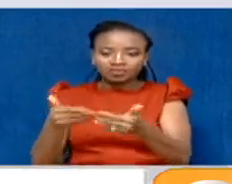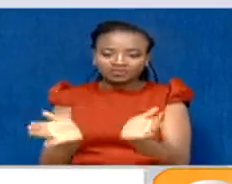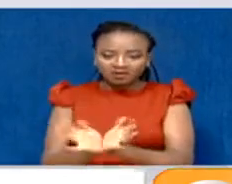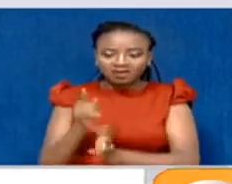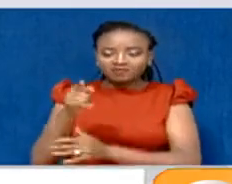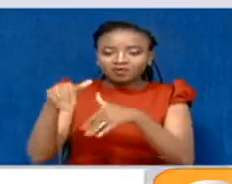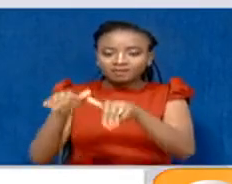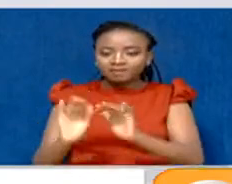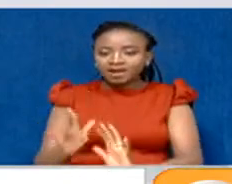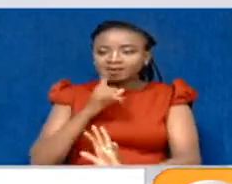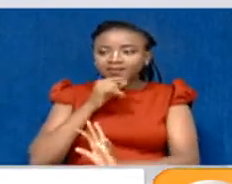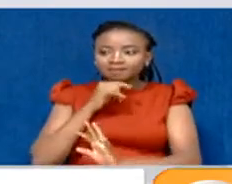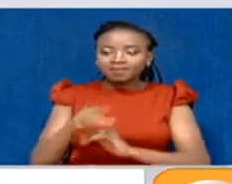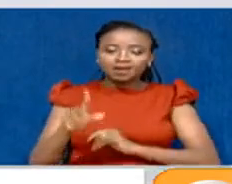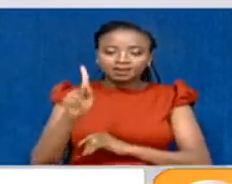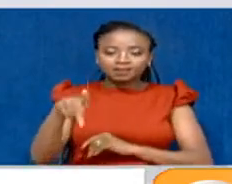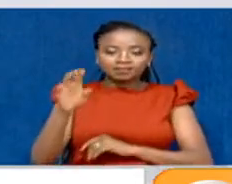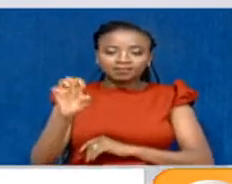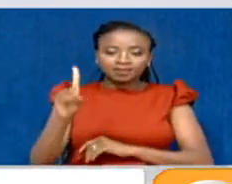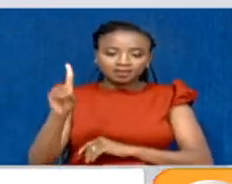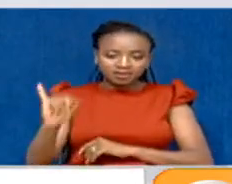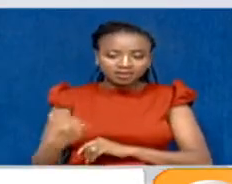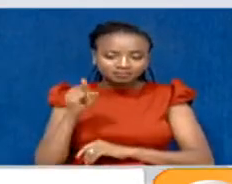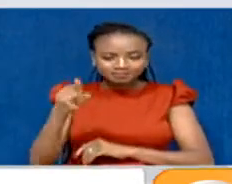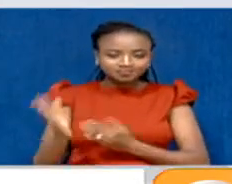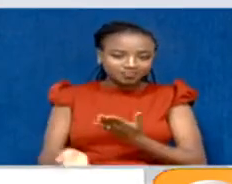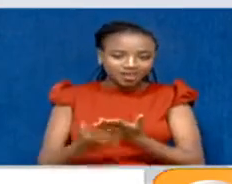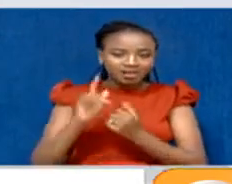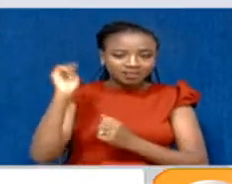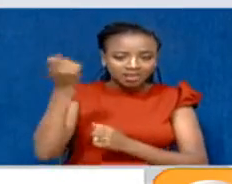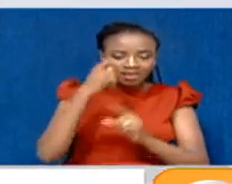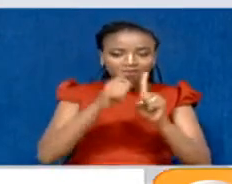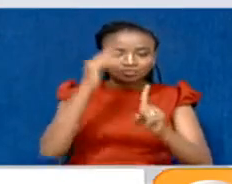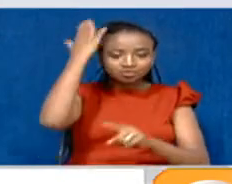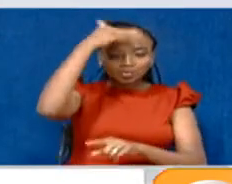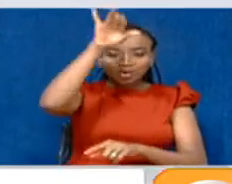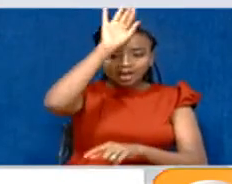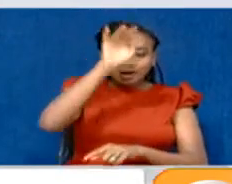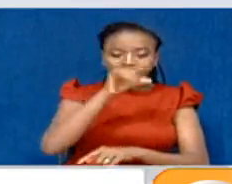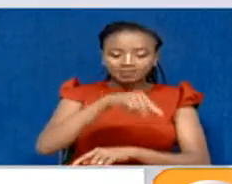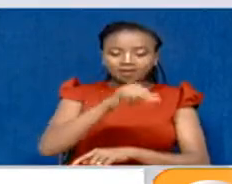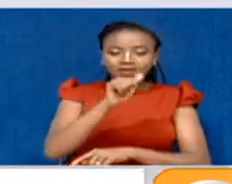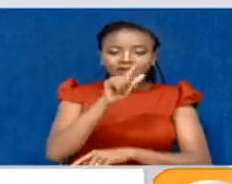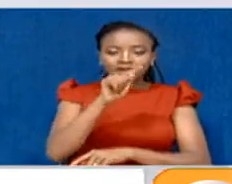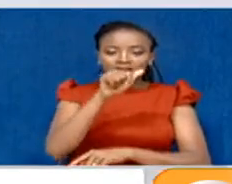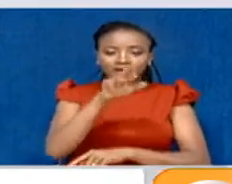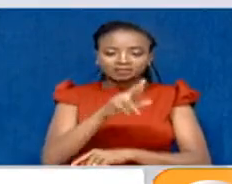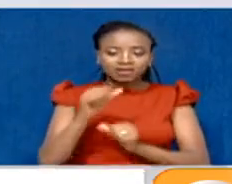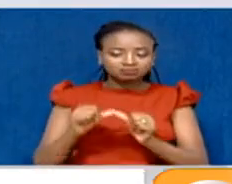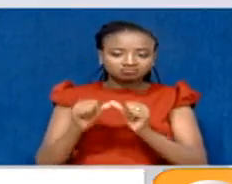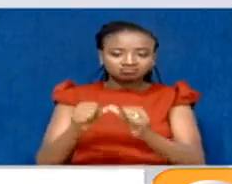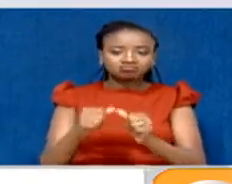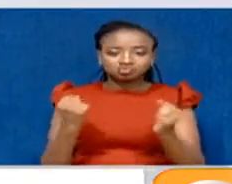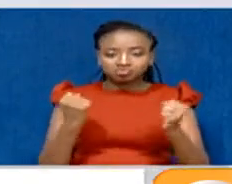eulogized Ahenda as an astute diplomat who helped strengthen Kenya-Qatar ties. And as Stephen Leto reports from Homa Bay, politics dominated